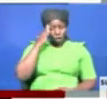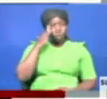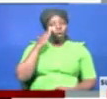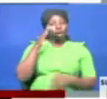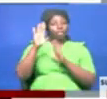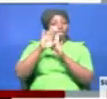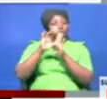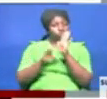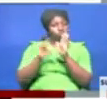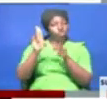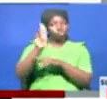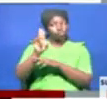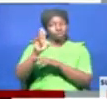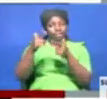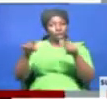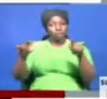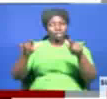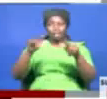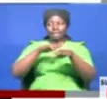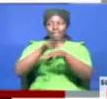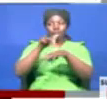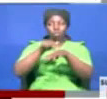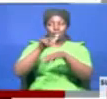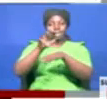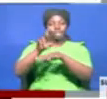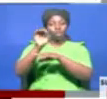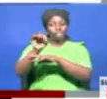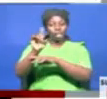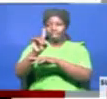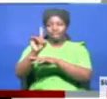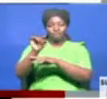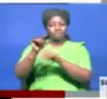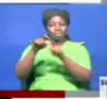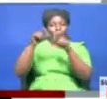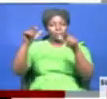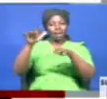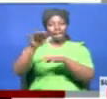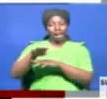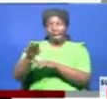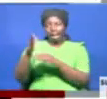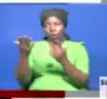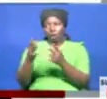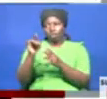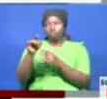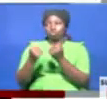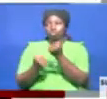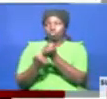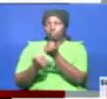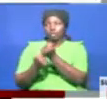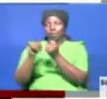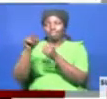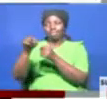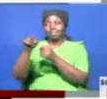national returning officer, which is the main area now whereby those who support these irregularities and inconsistencies